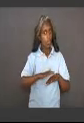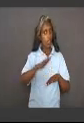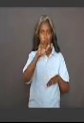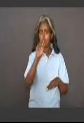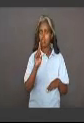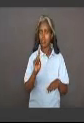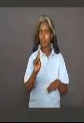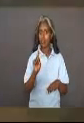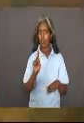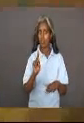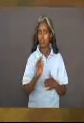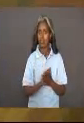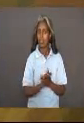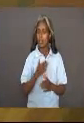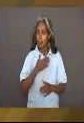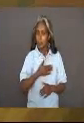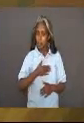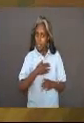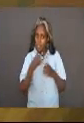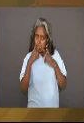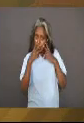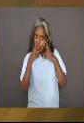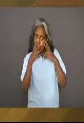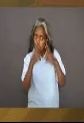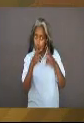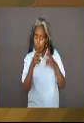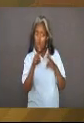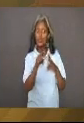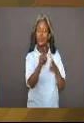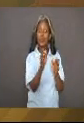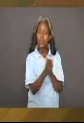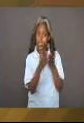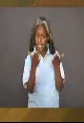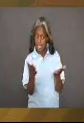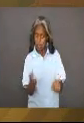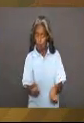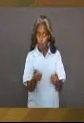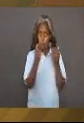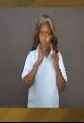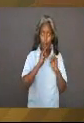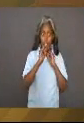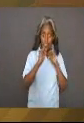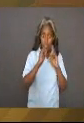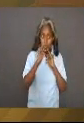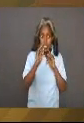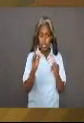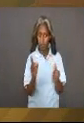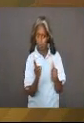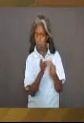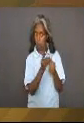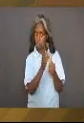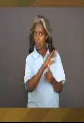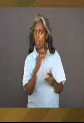than 1. Please look through your textbook for more information on domain